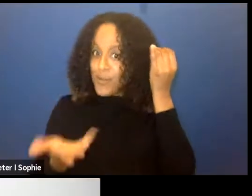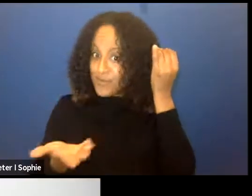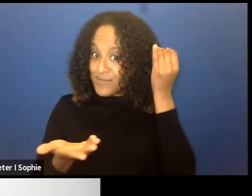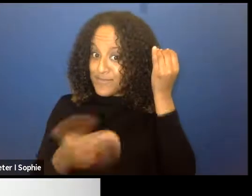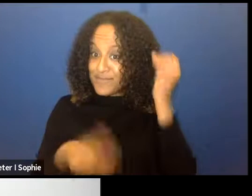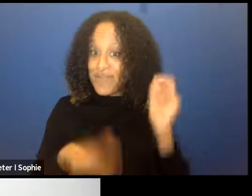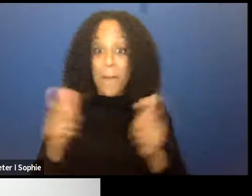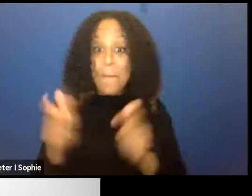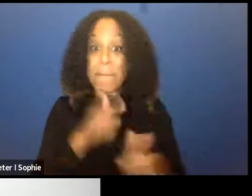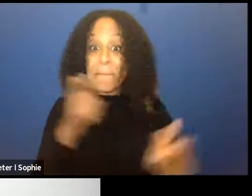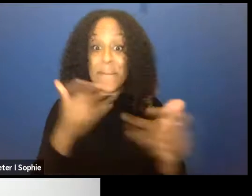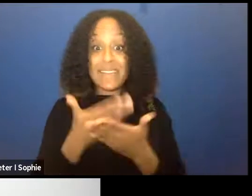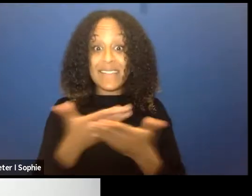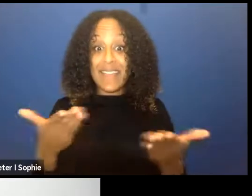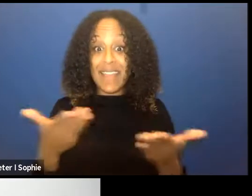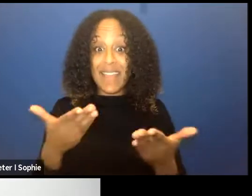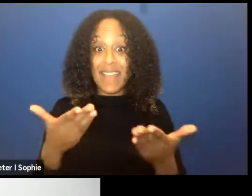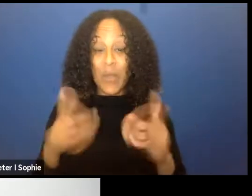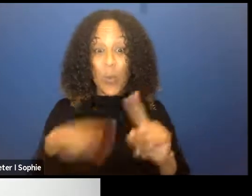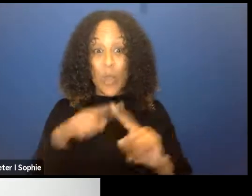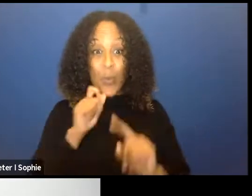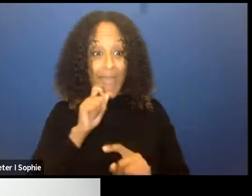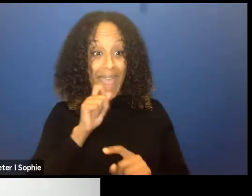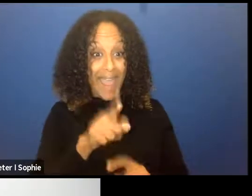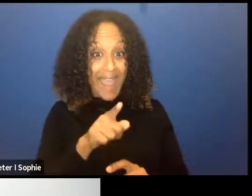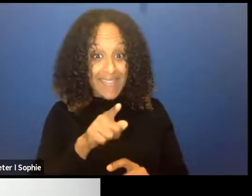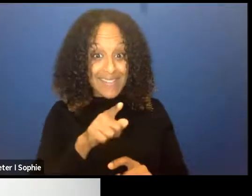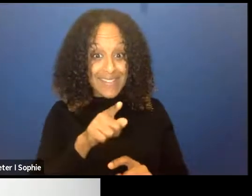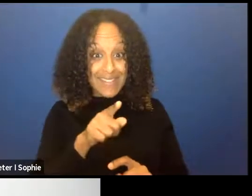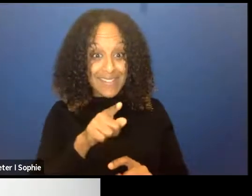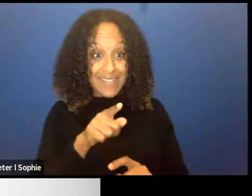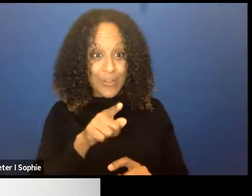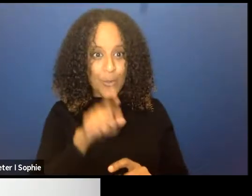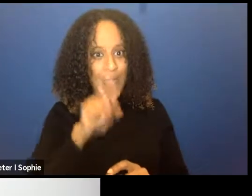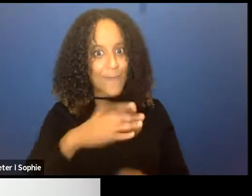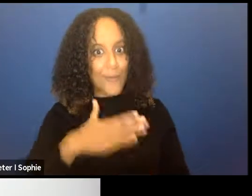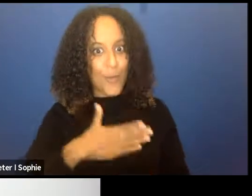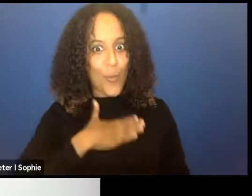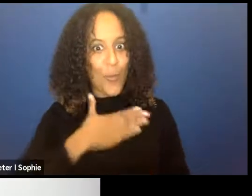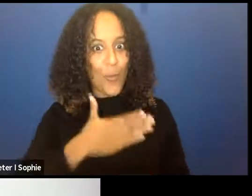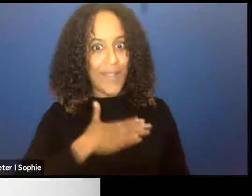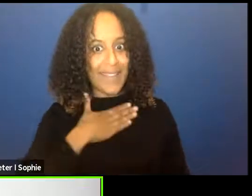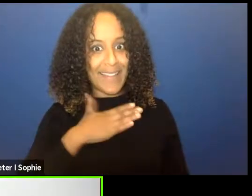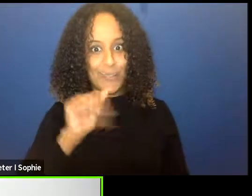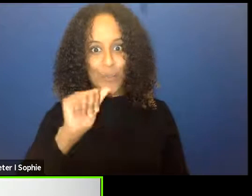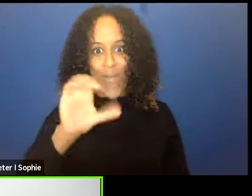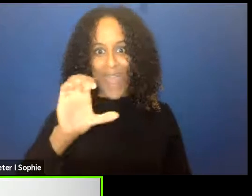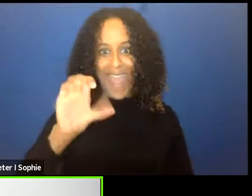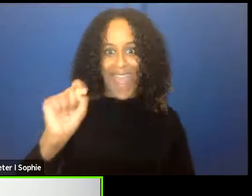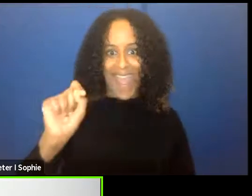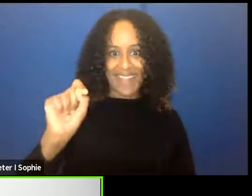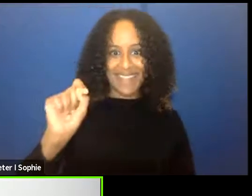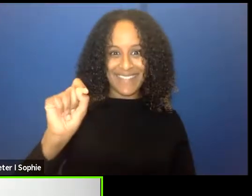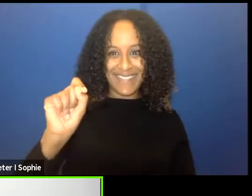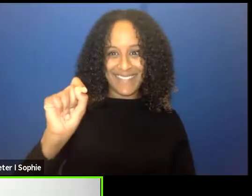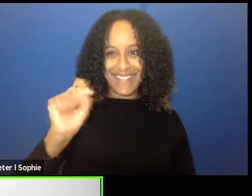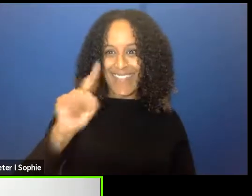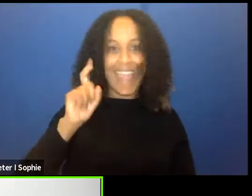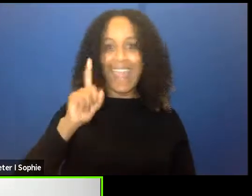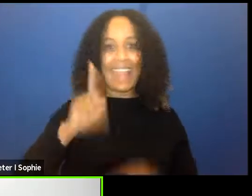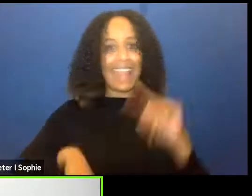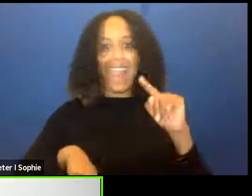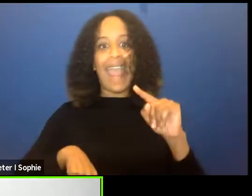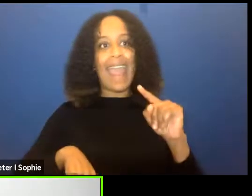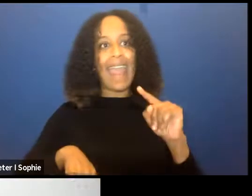the biggest thing with that is when you do ask, you have to be willing to act though. Right. It can't be an